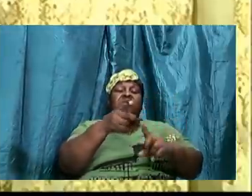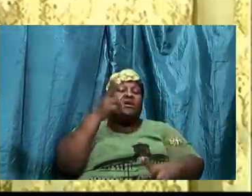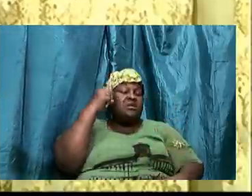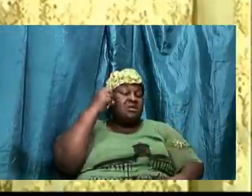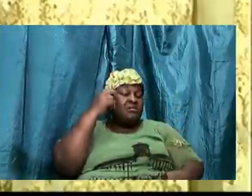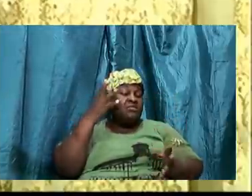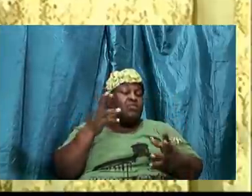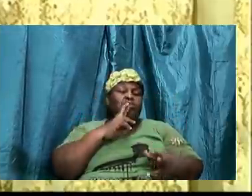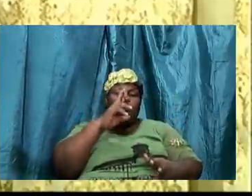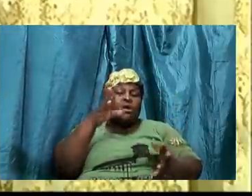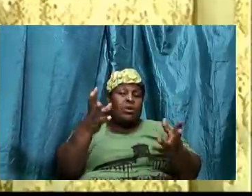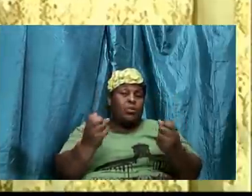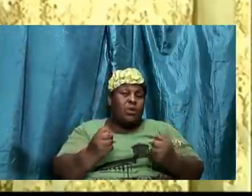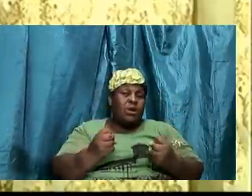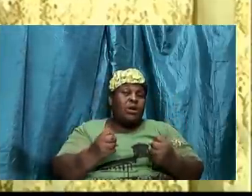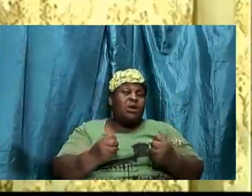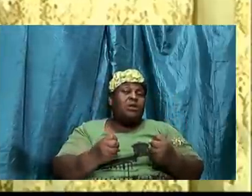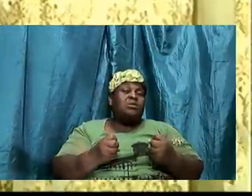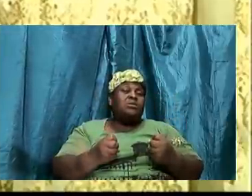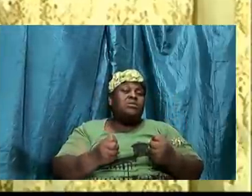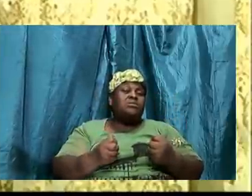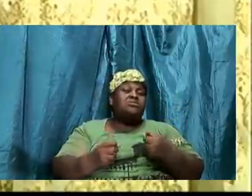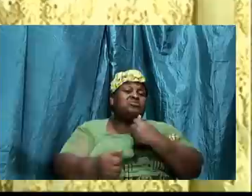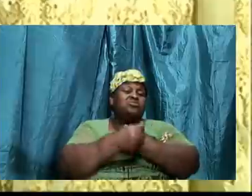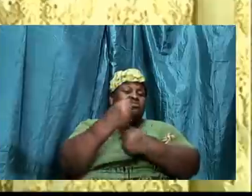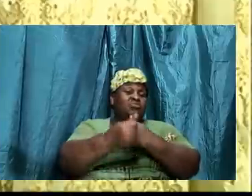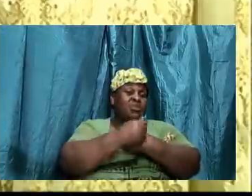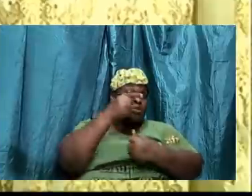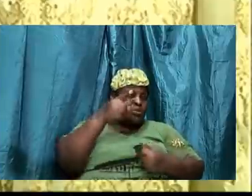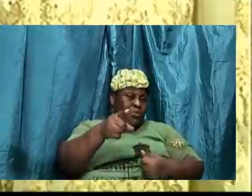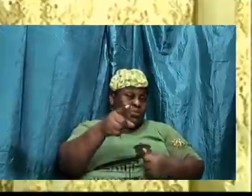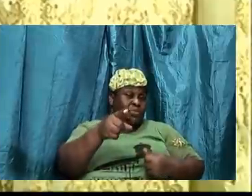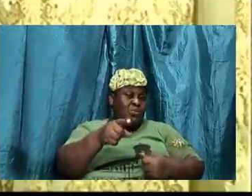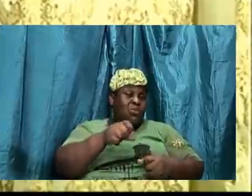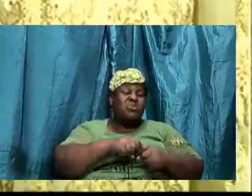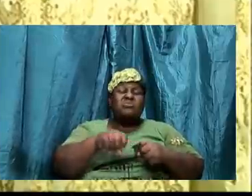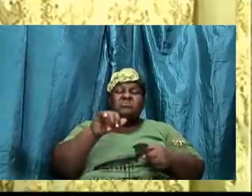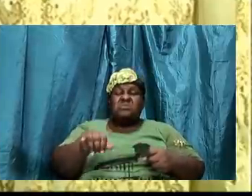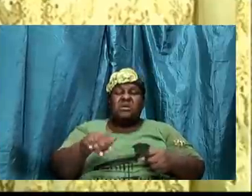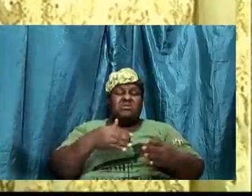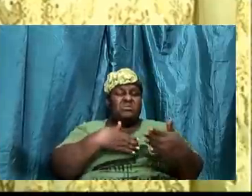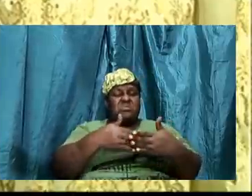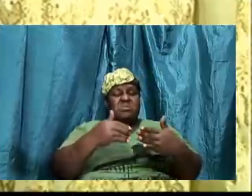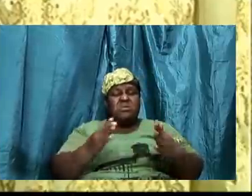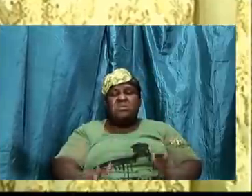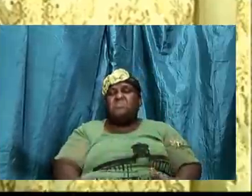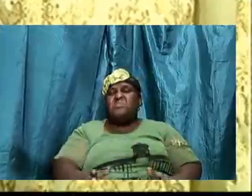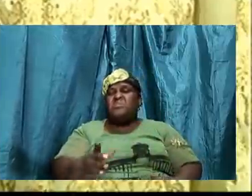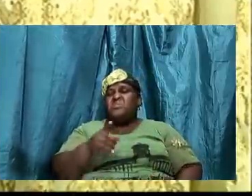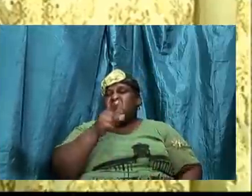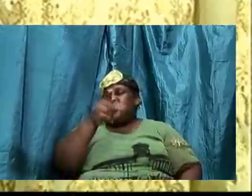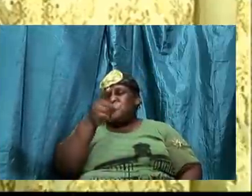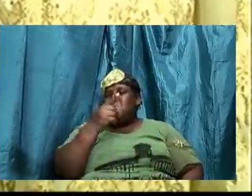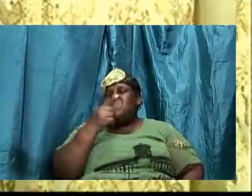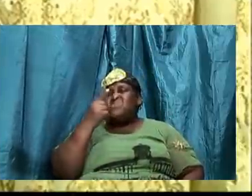to get you. So that neighbor that you think that is against you, a lot of